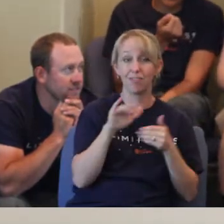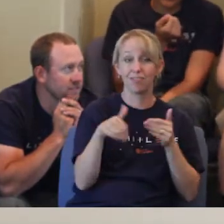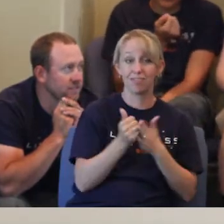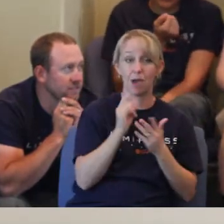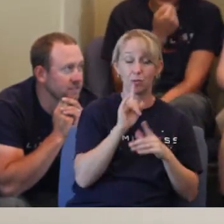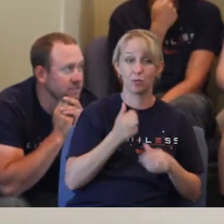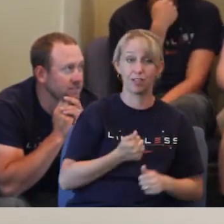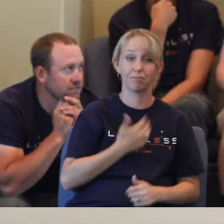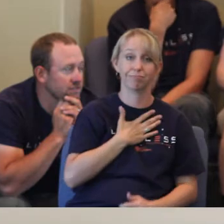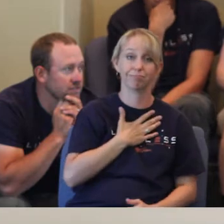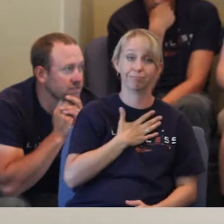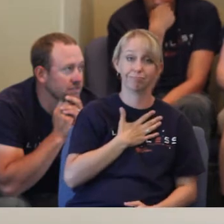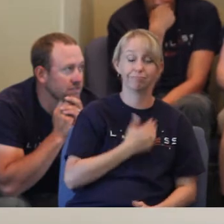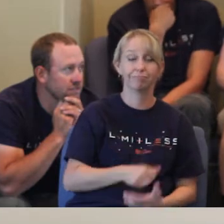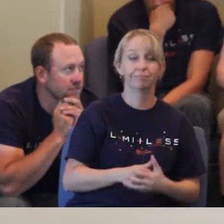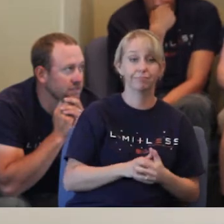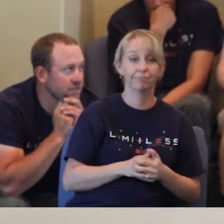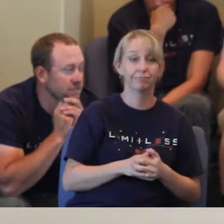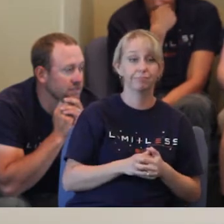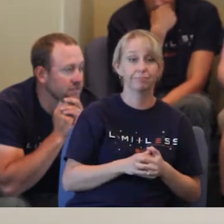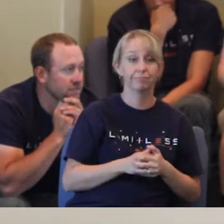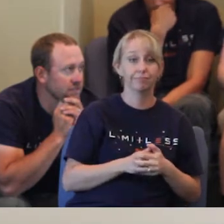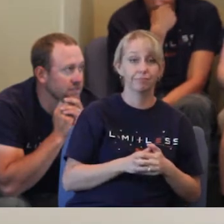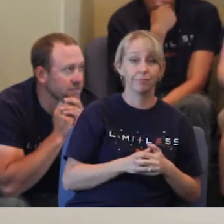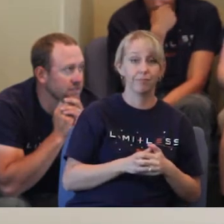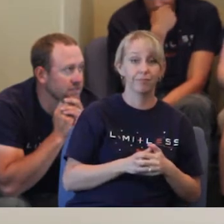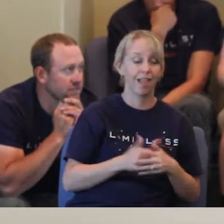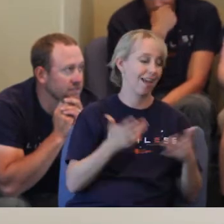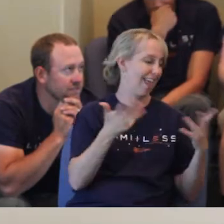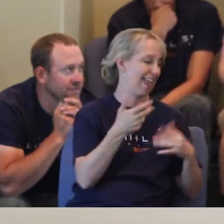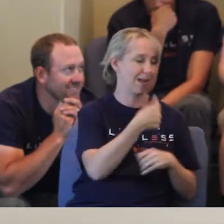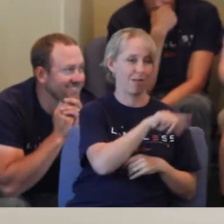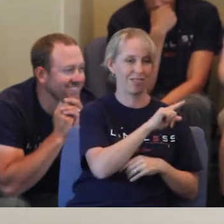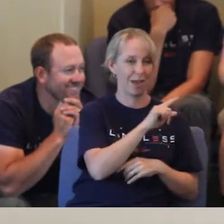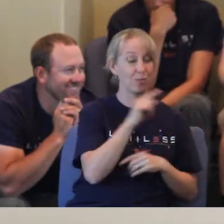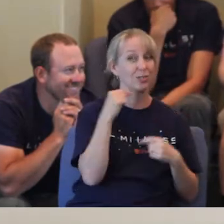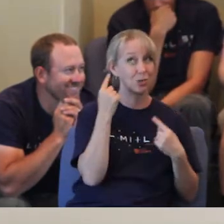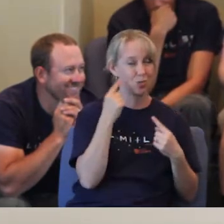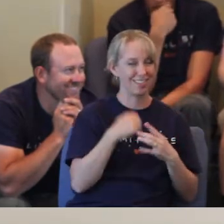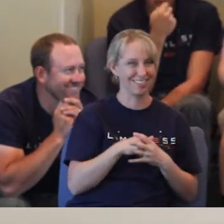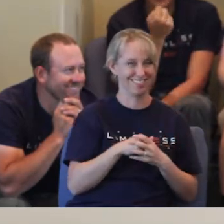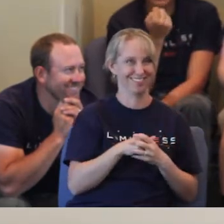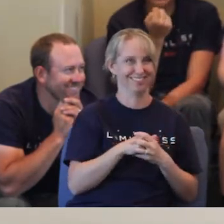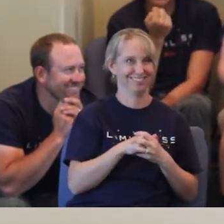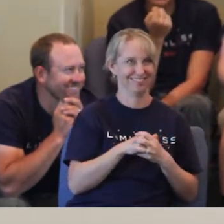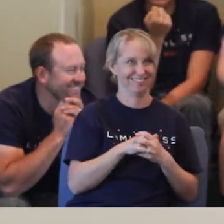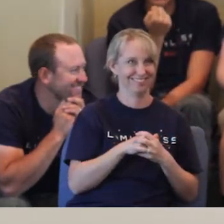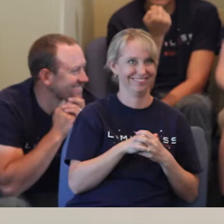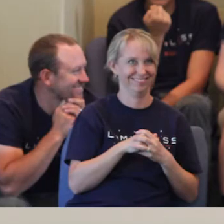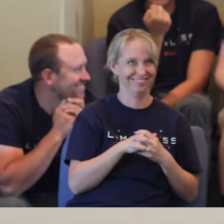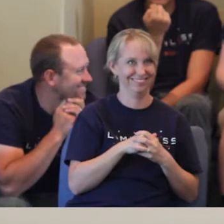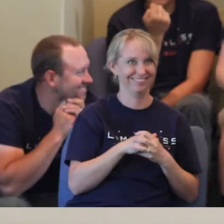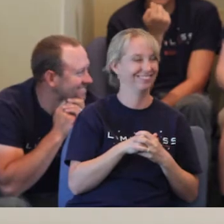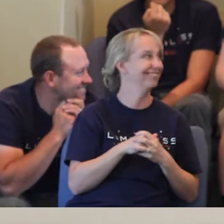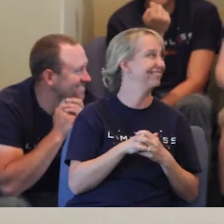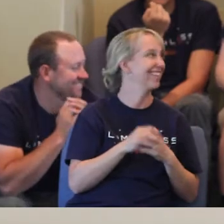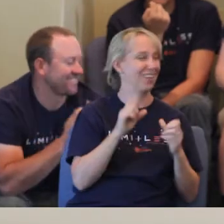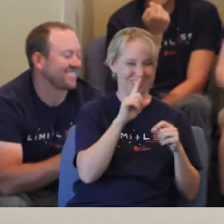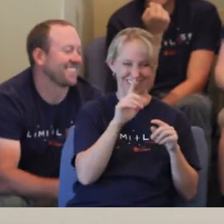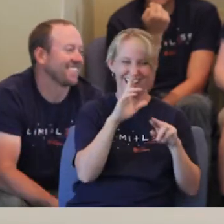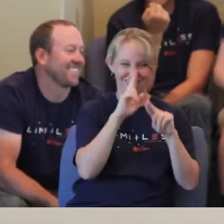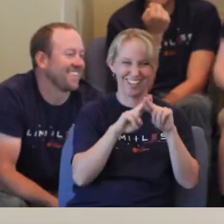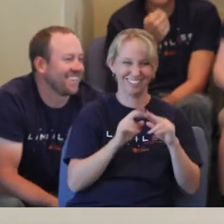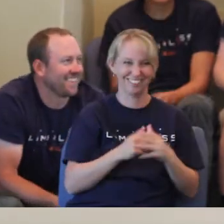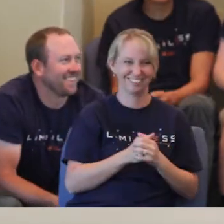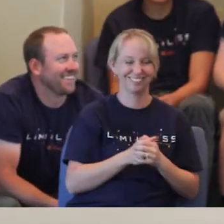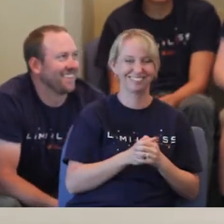inspirational. And hanging out with these kids was crazy. So we had a lot of fun.